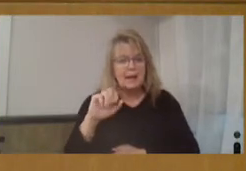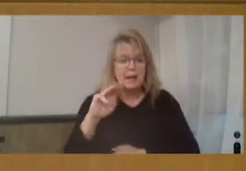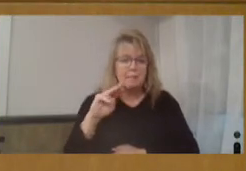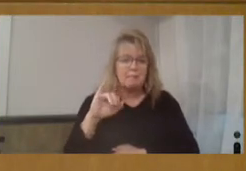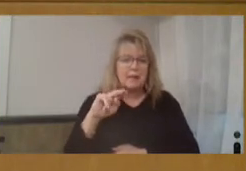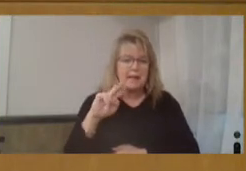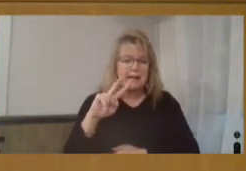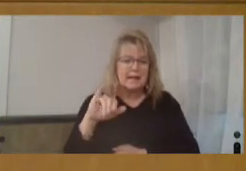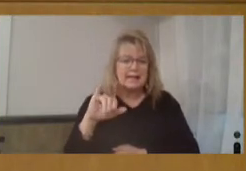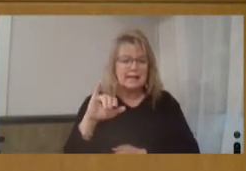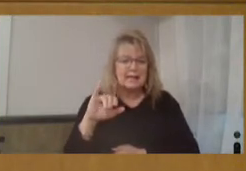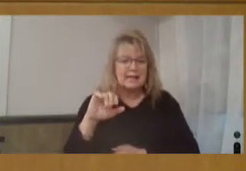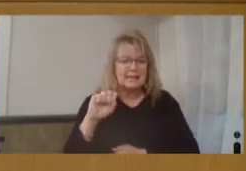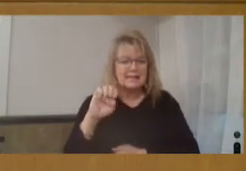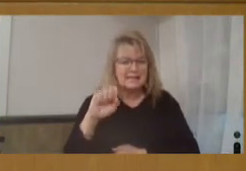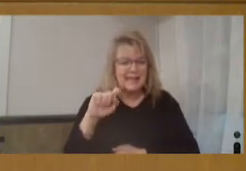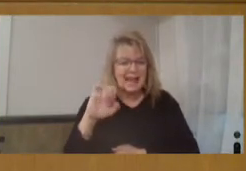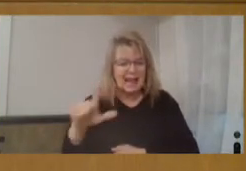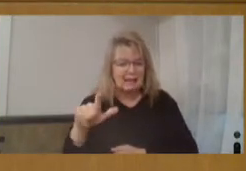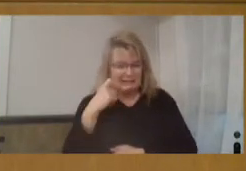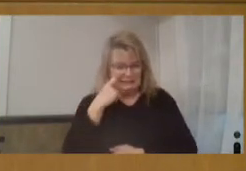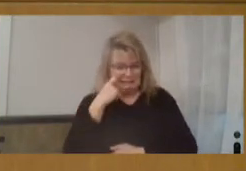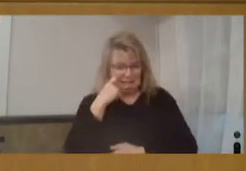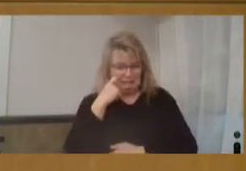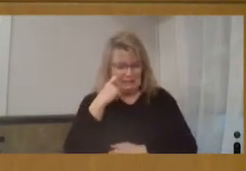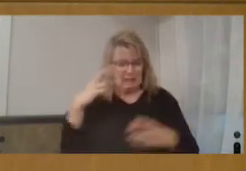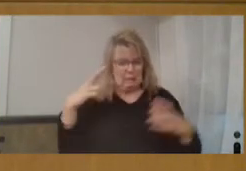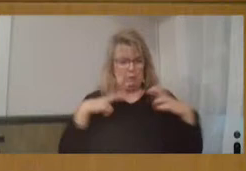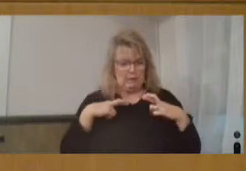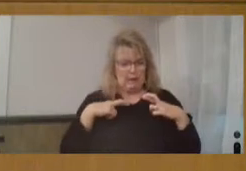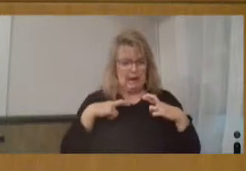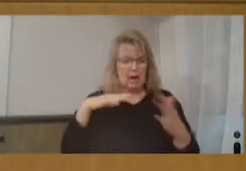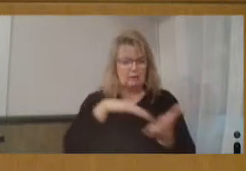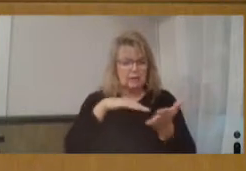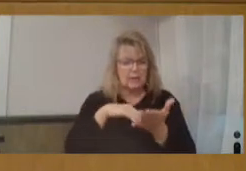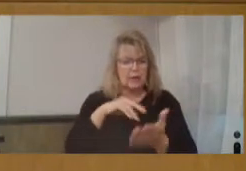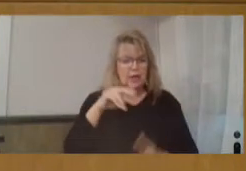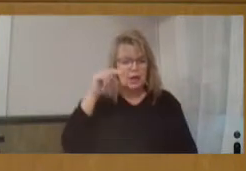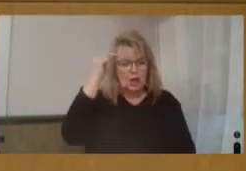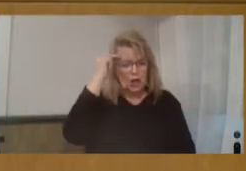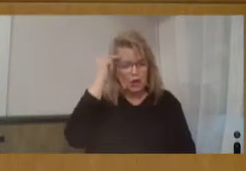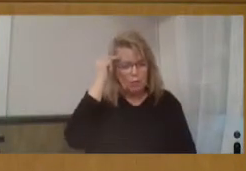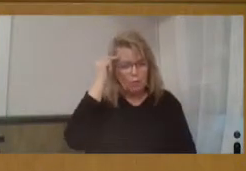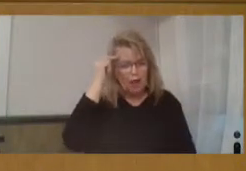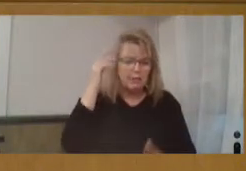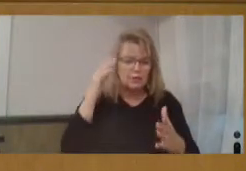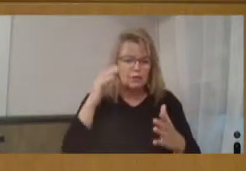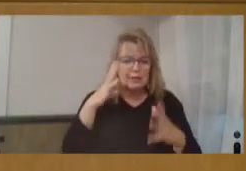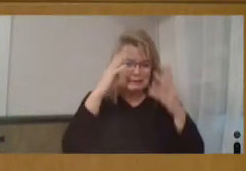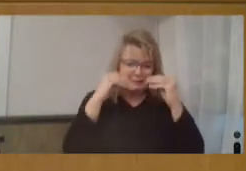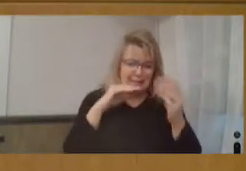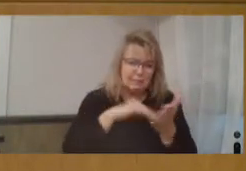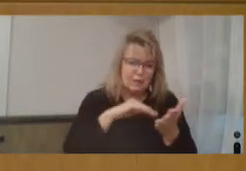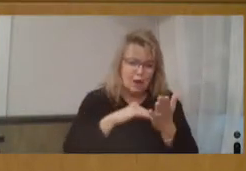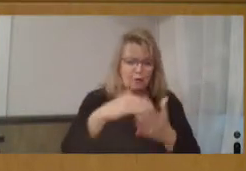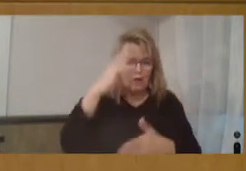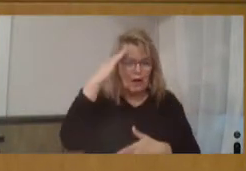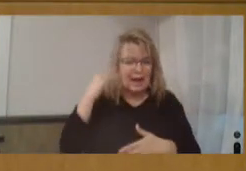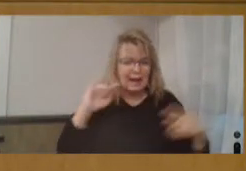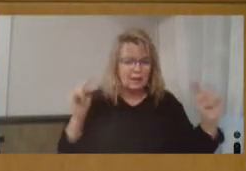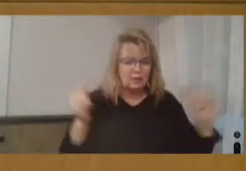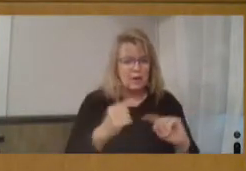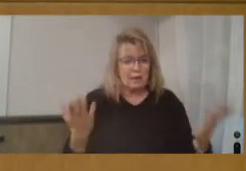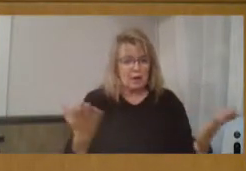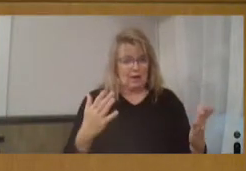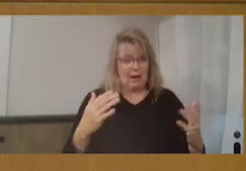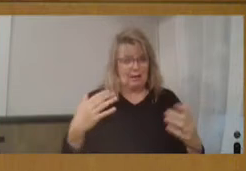retired physician, actually a neurologist and sleep doctor, the head injuries. I'm here today as a volunteer